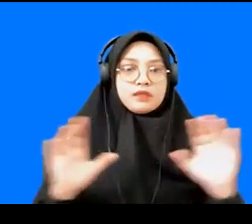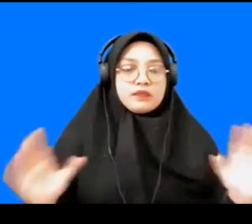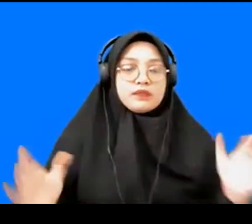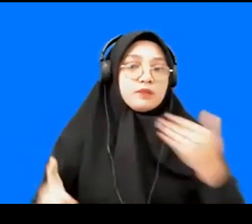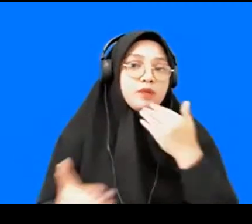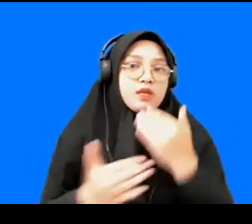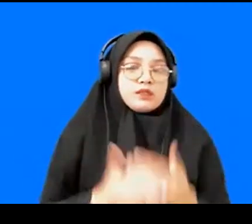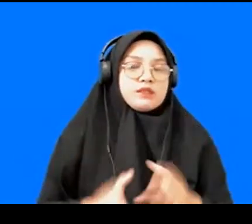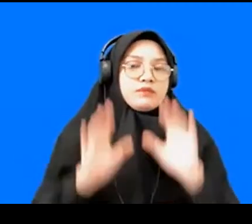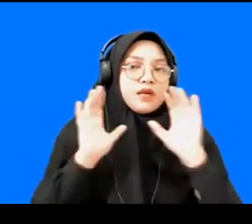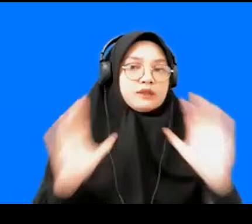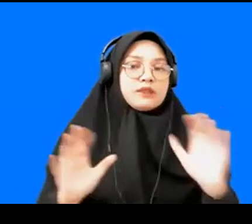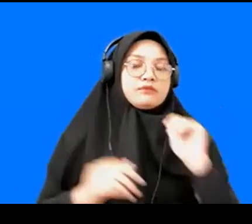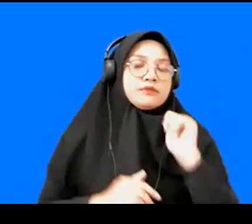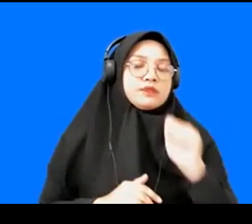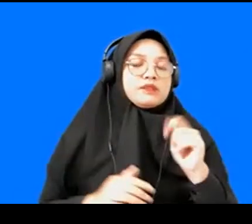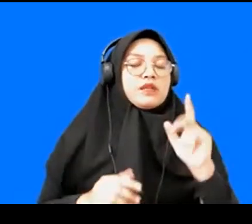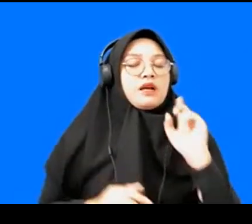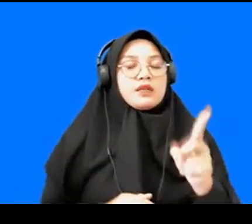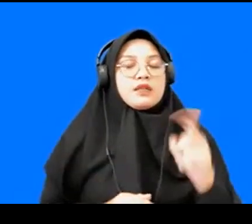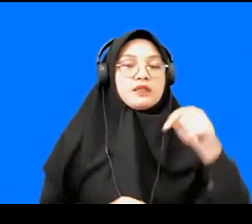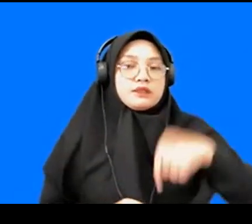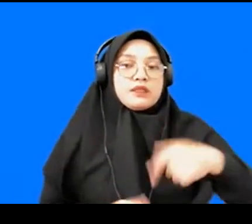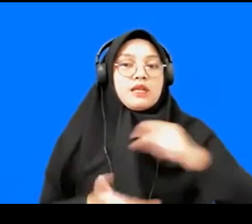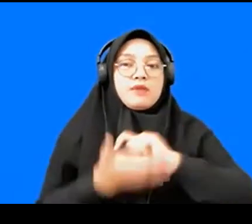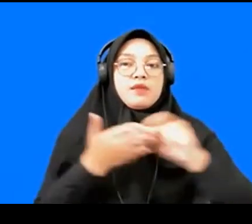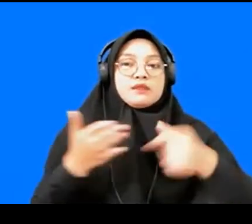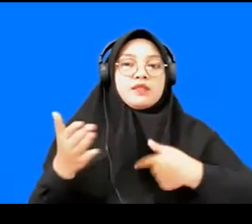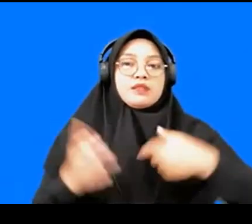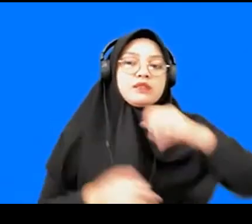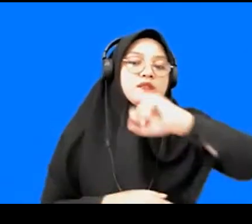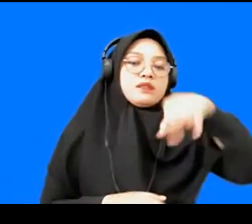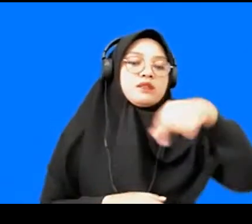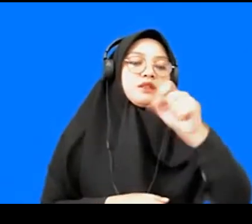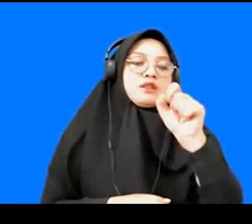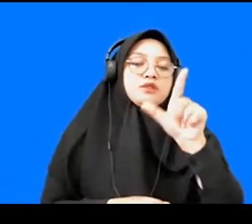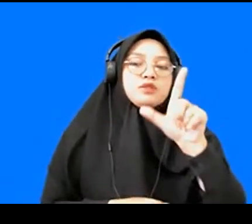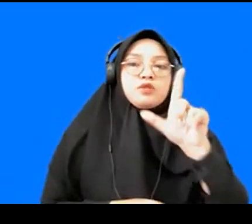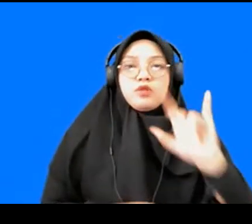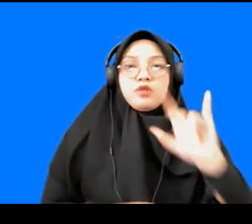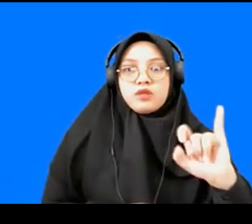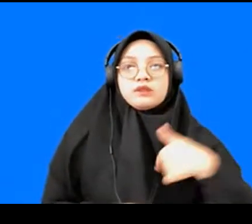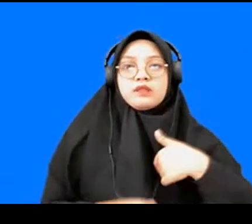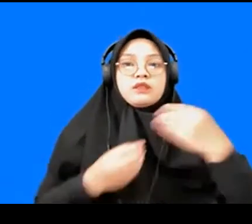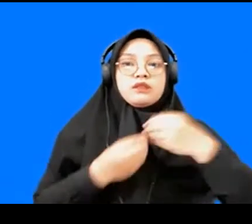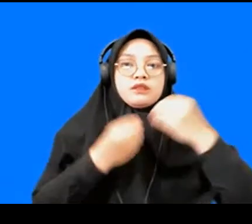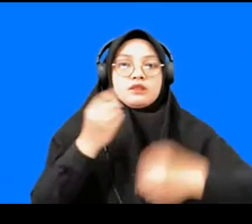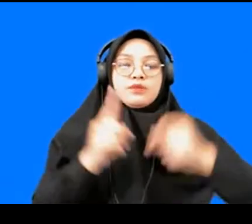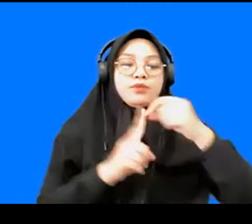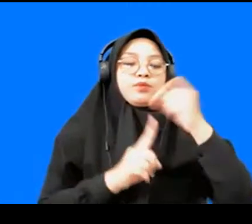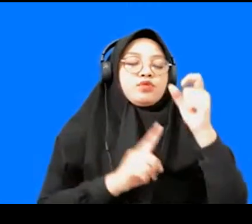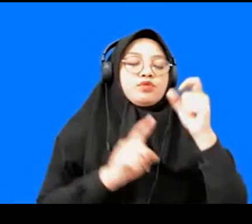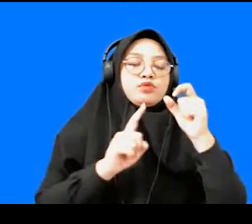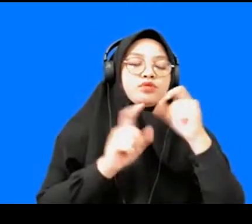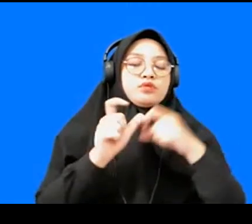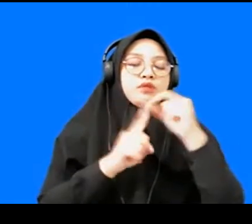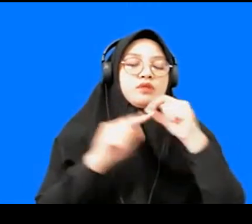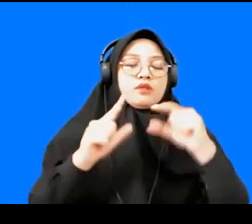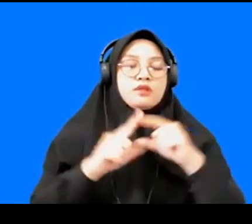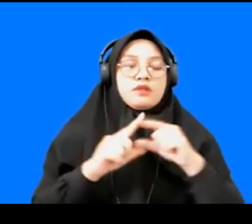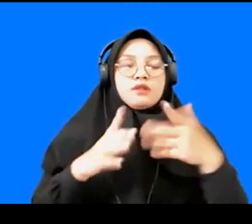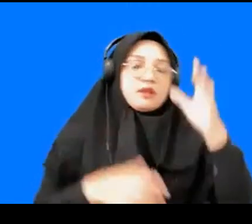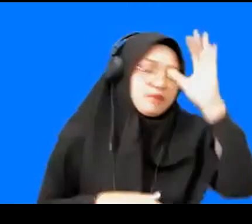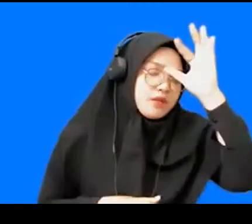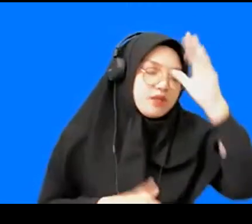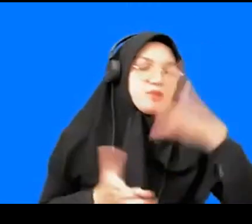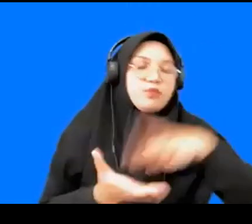is Julie, and I'm representing Puspadi Bali, a center of empowerment for persons with disabilities in Bali and